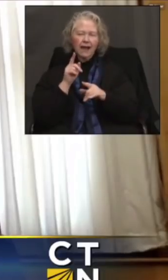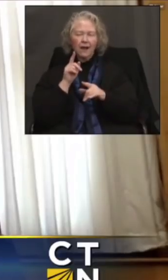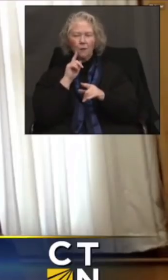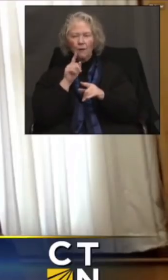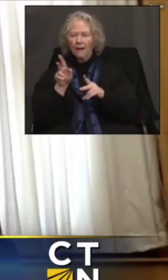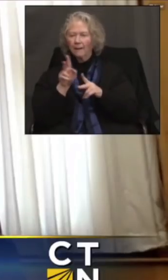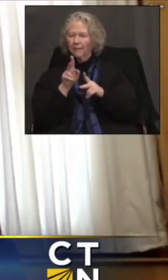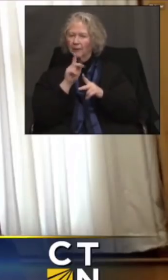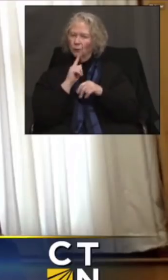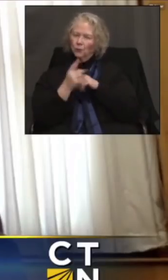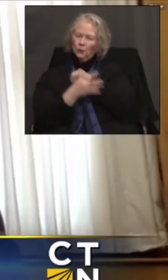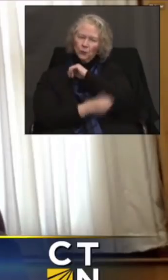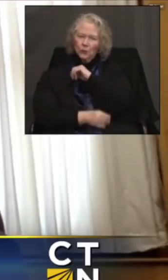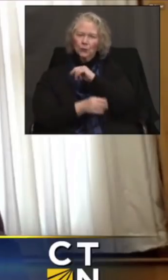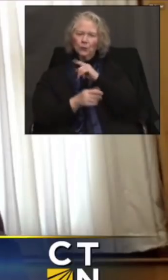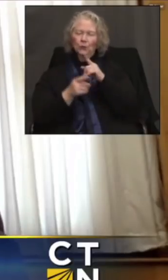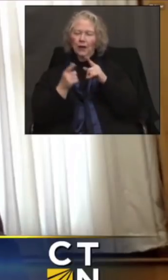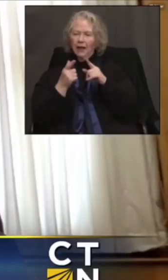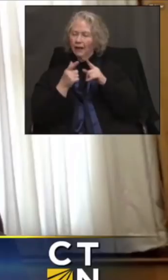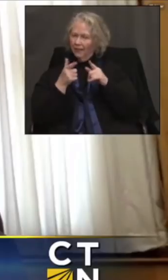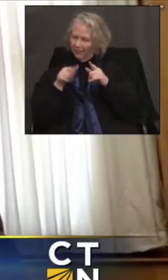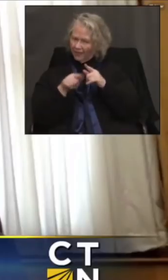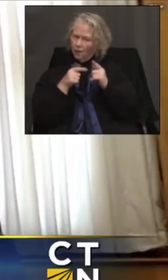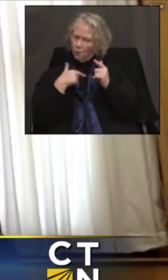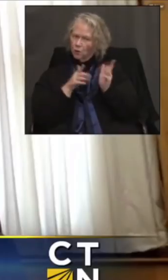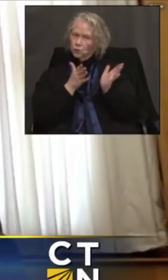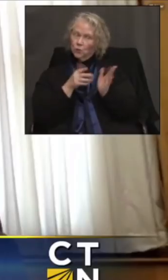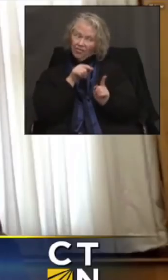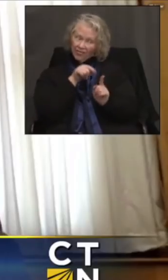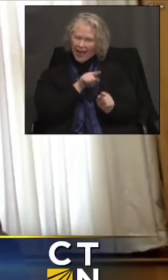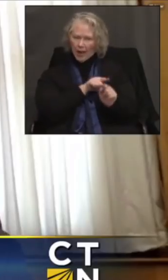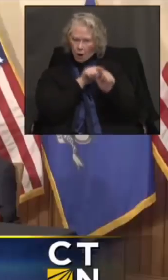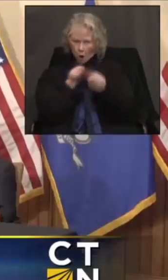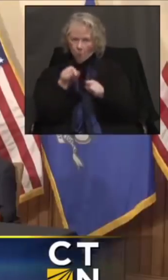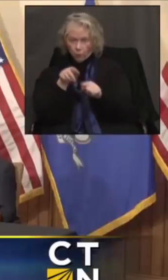make sure that people who actually live in those zip codes are getting vaccinated in those pharmacies.